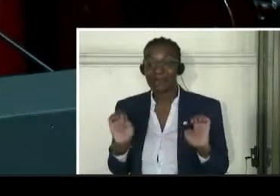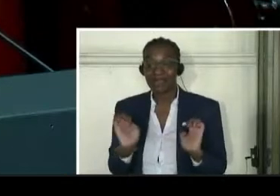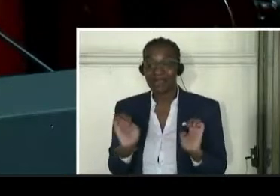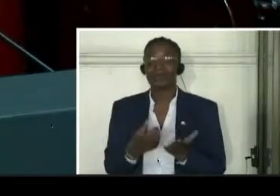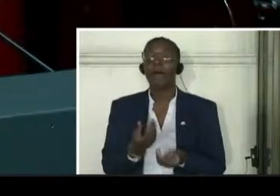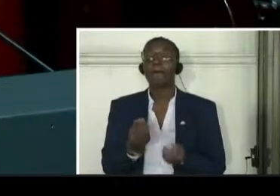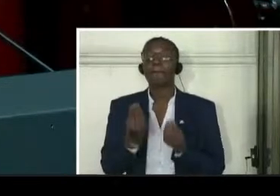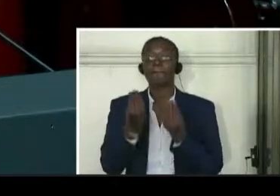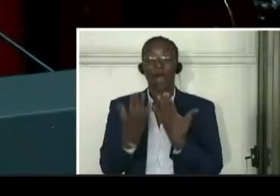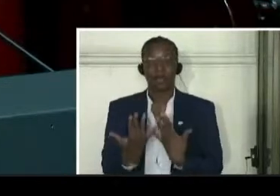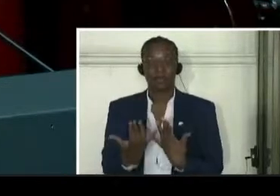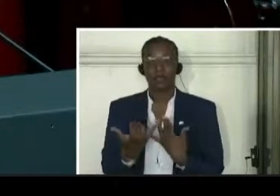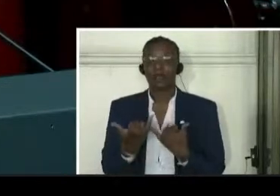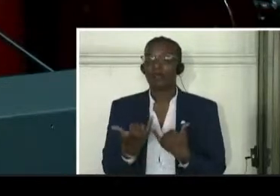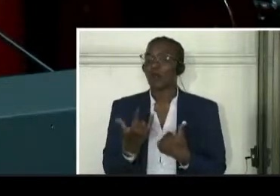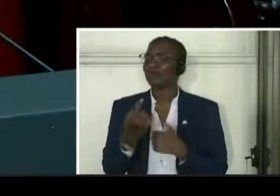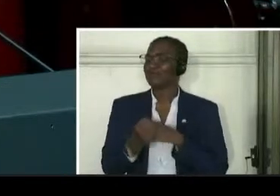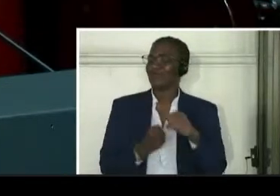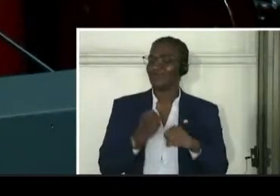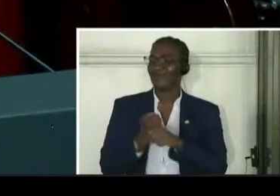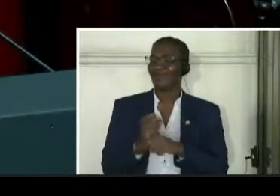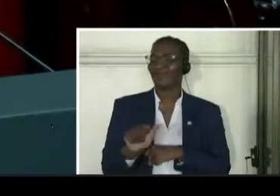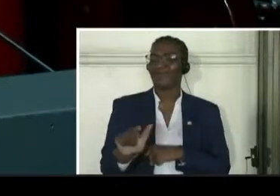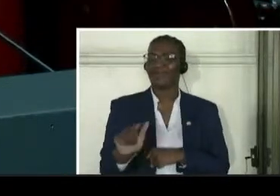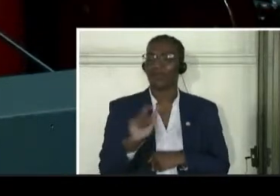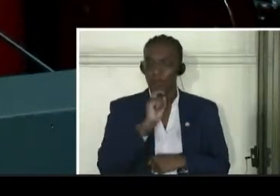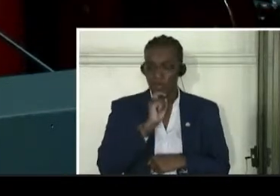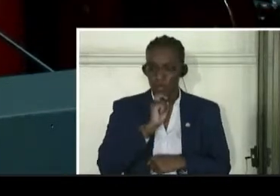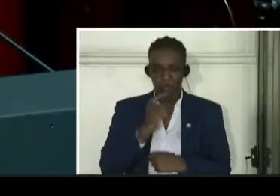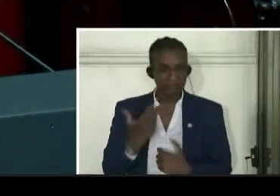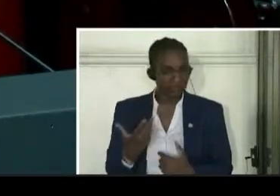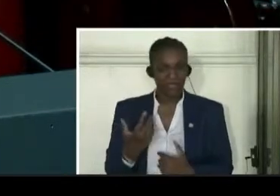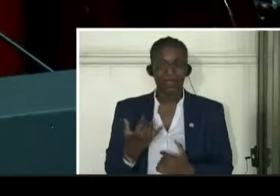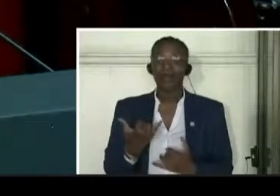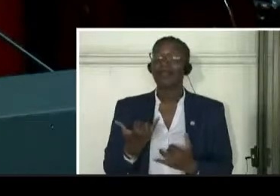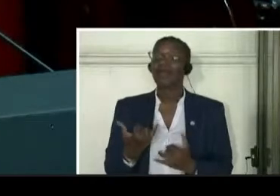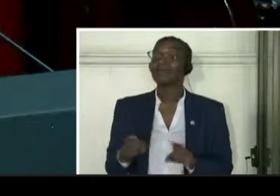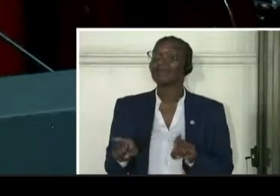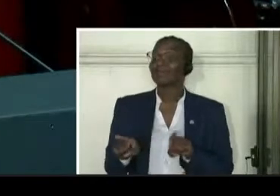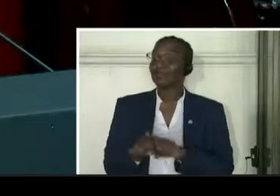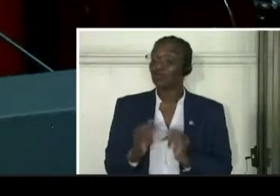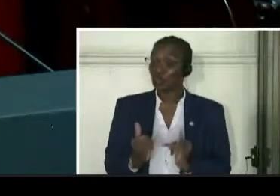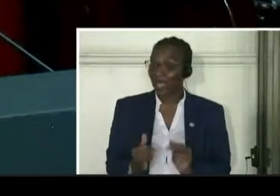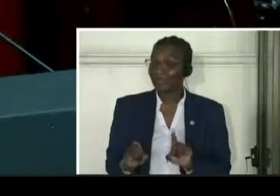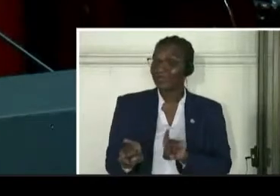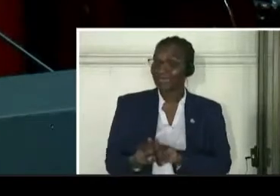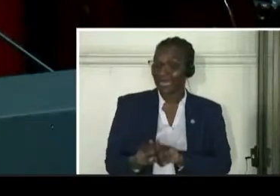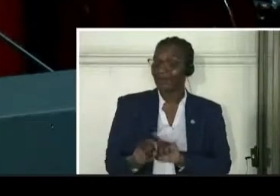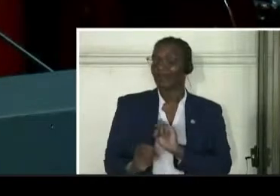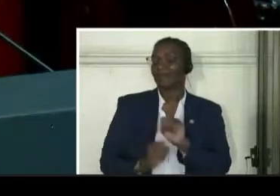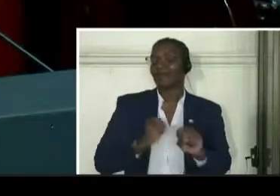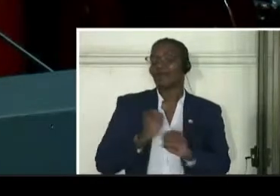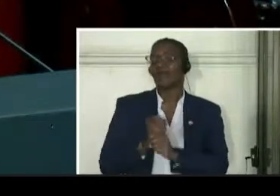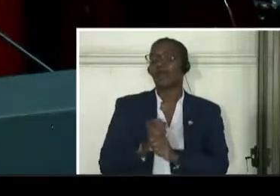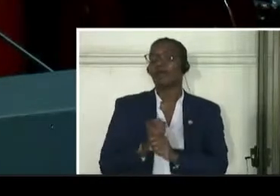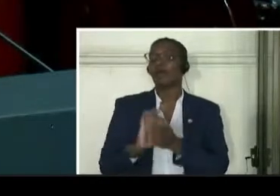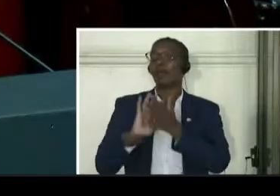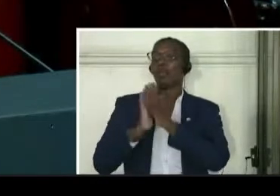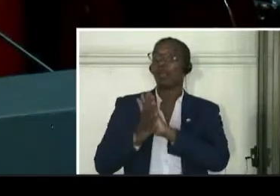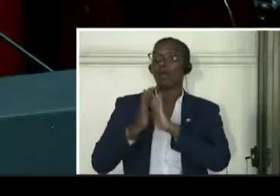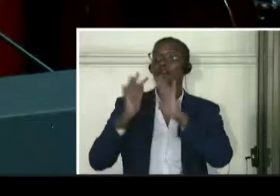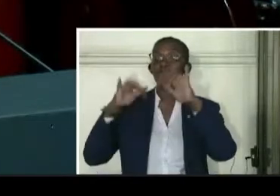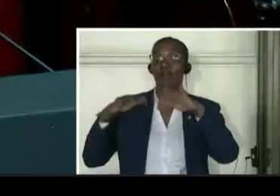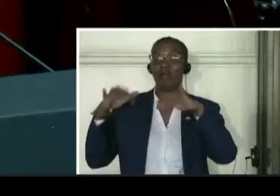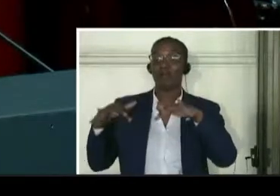the emergency and not years later. Today, exactly a month after the devastating floods, people in areas